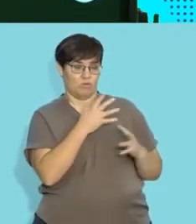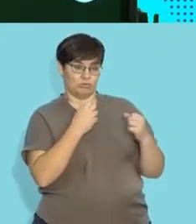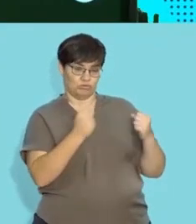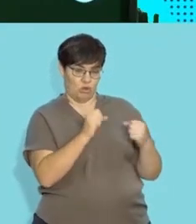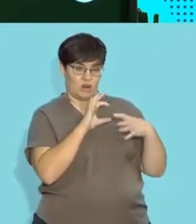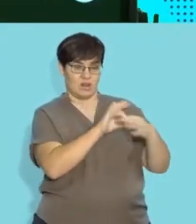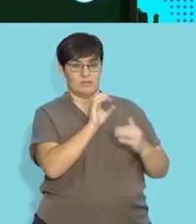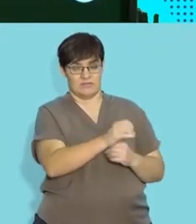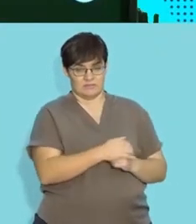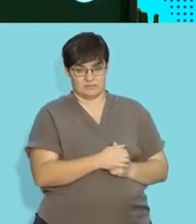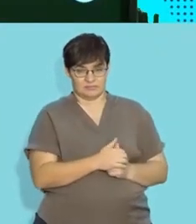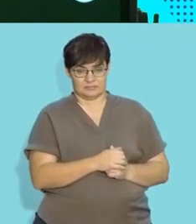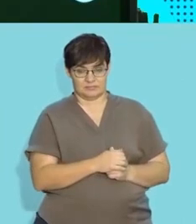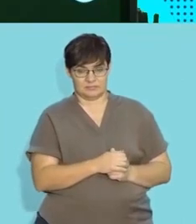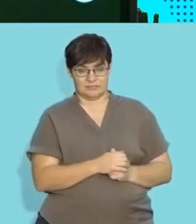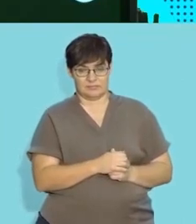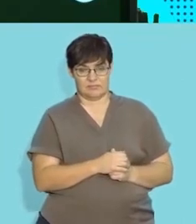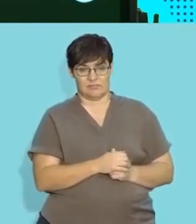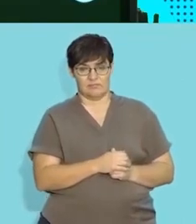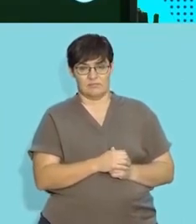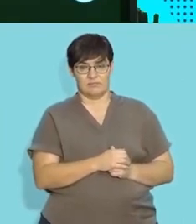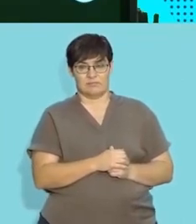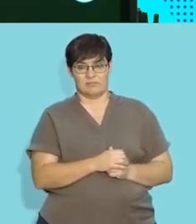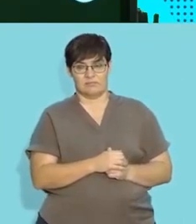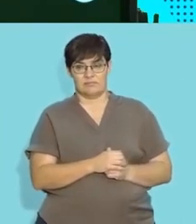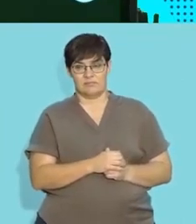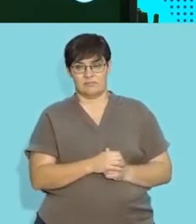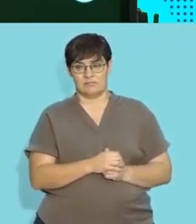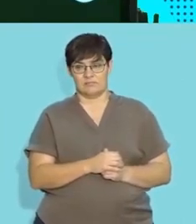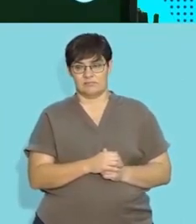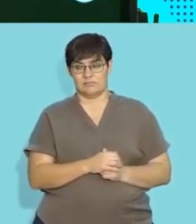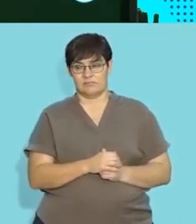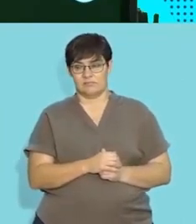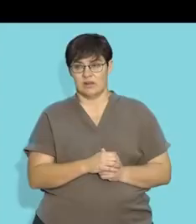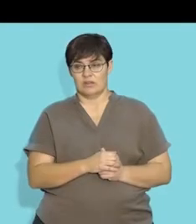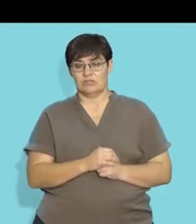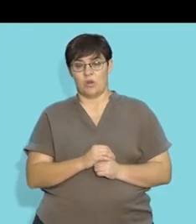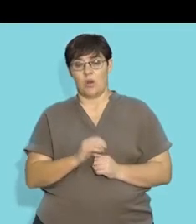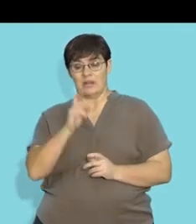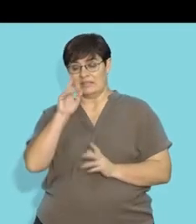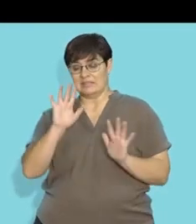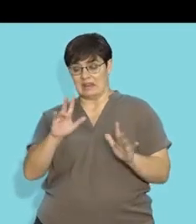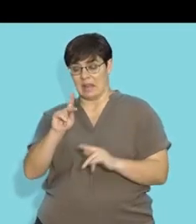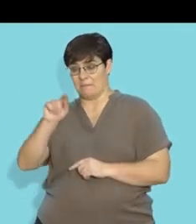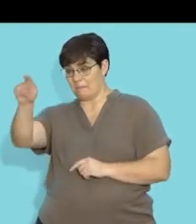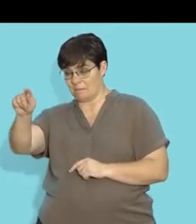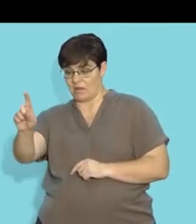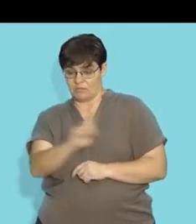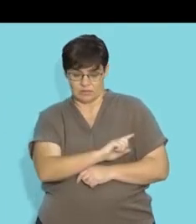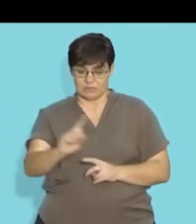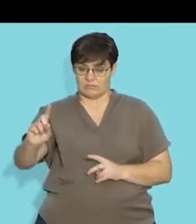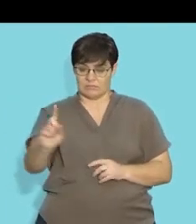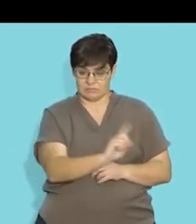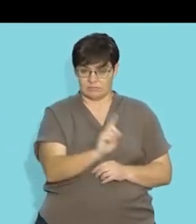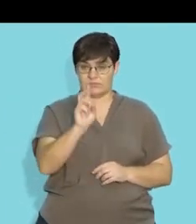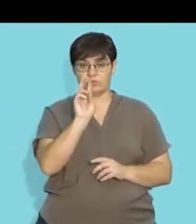strong relationship. Okay. Tens, you know, they went twice, okay? So 10 is twice.